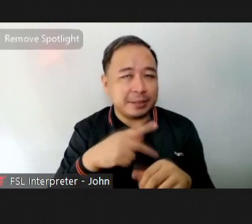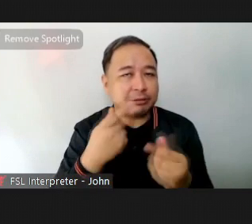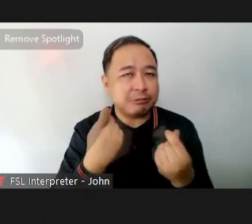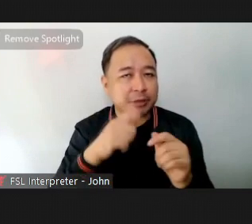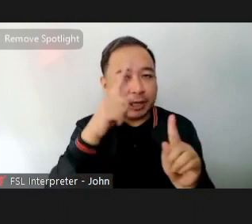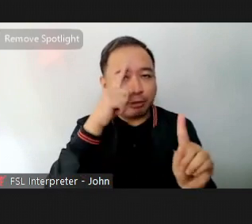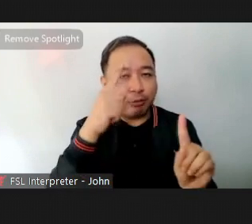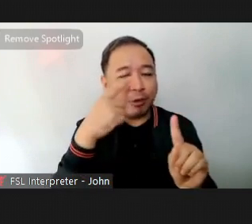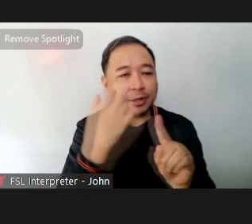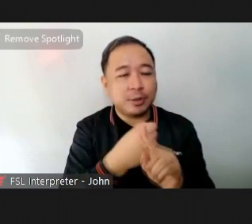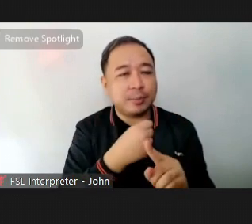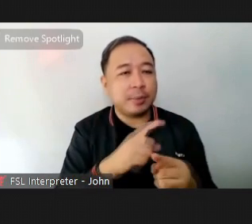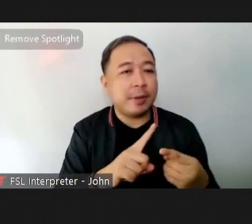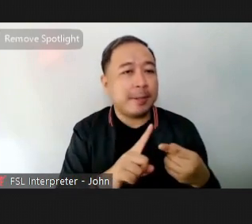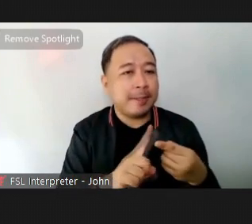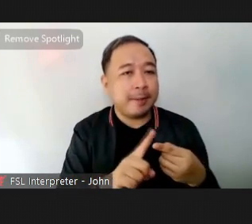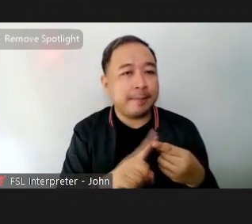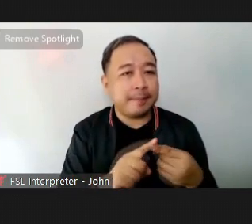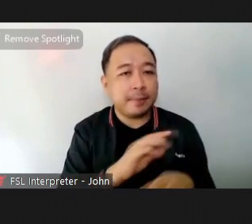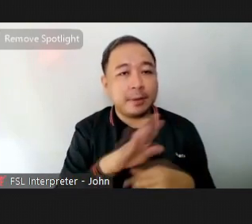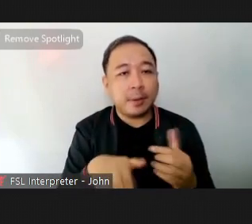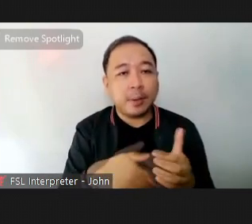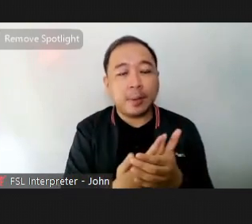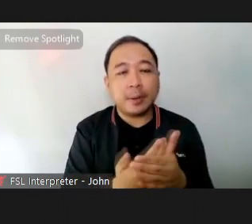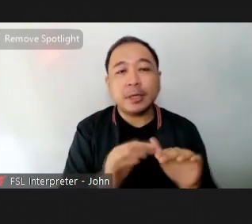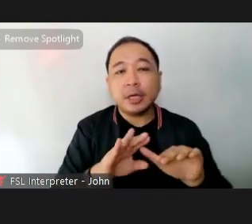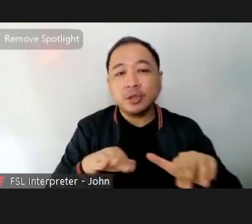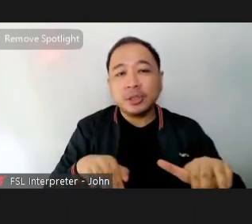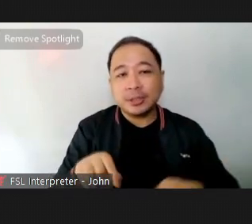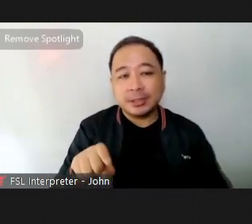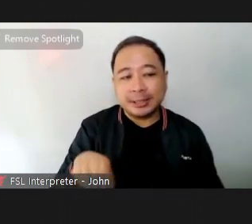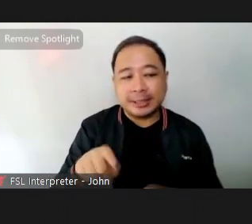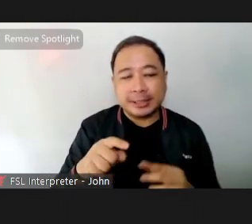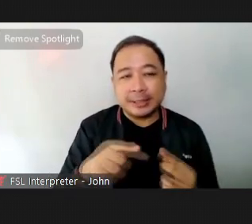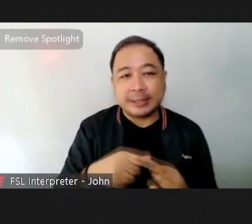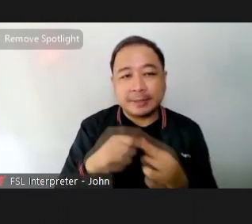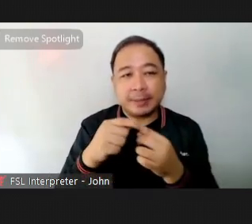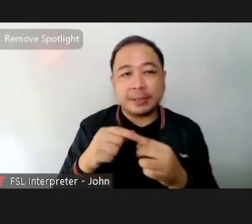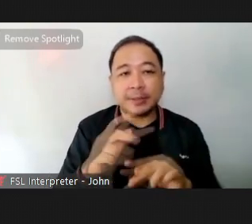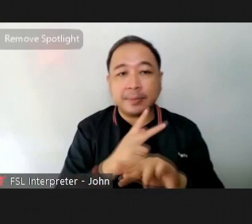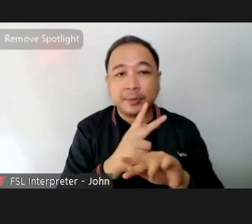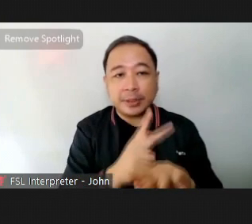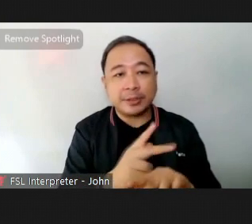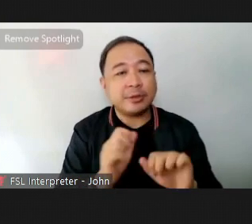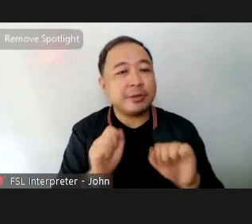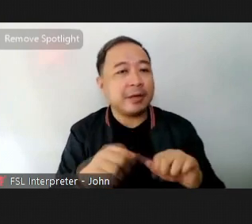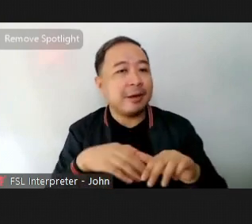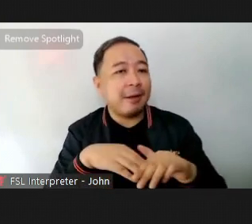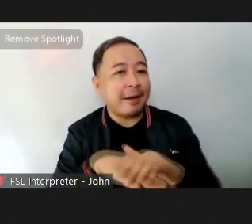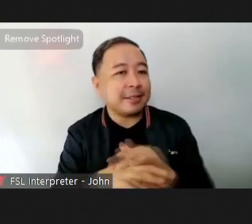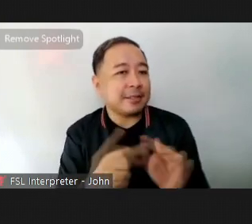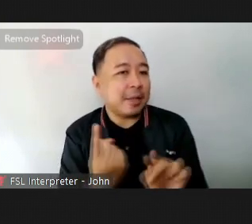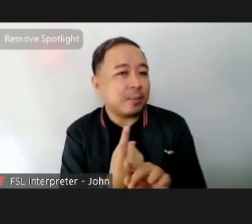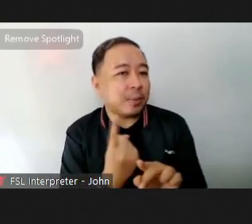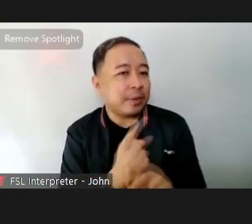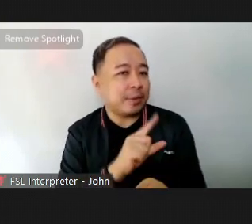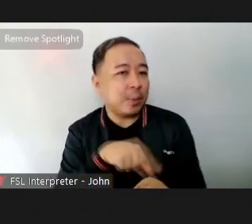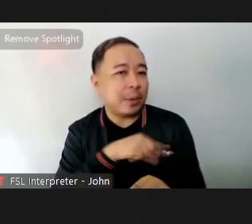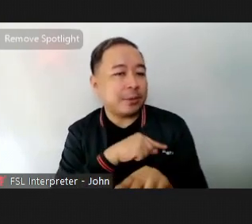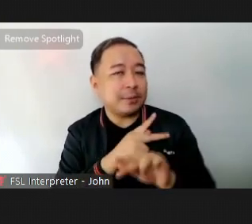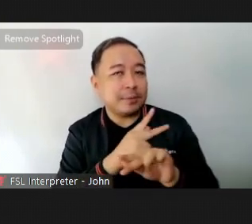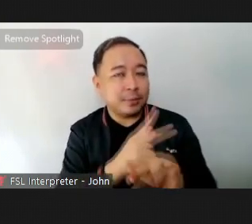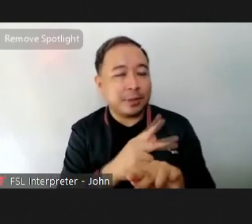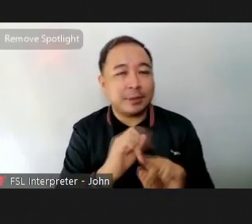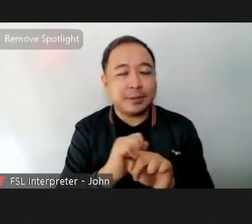The first one is all children in need of special protection have access to appropriate and quality protective,